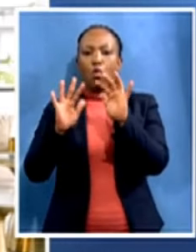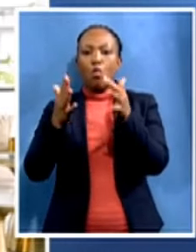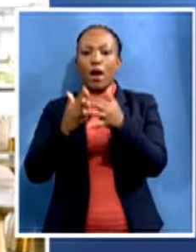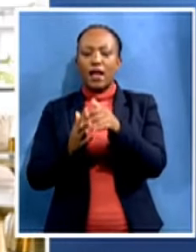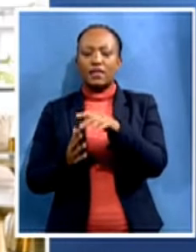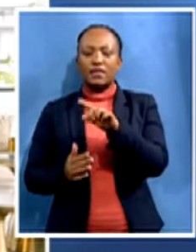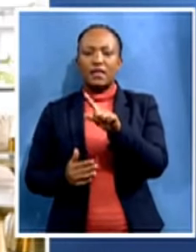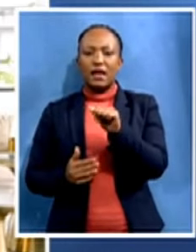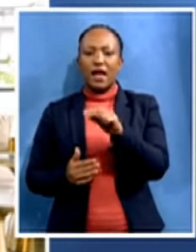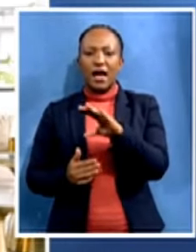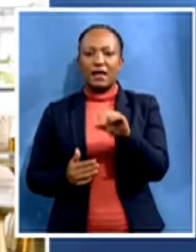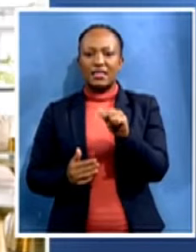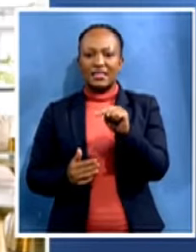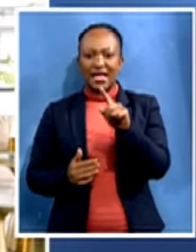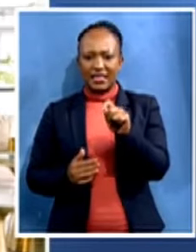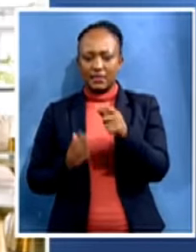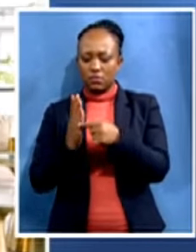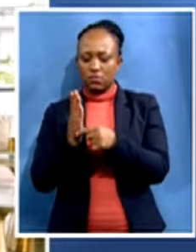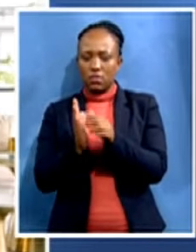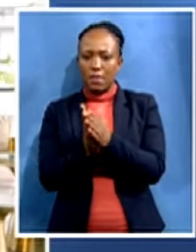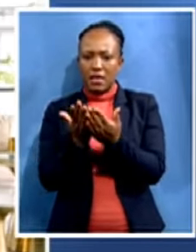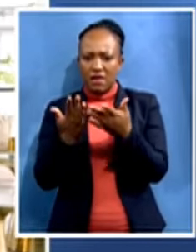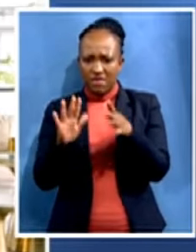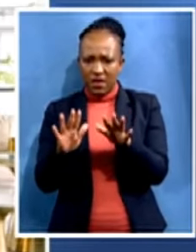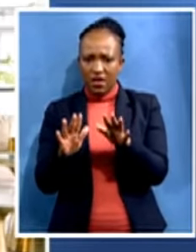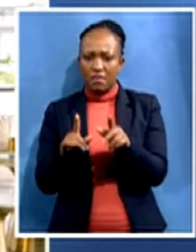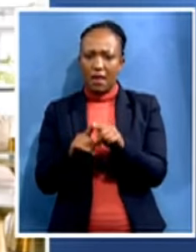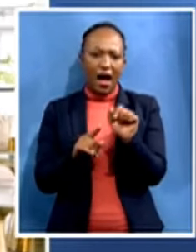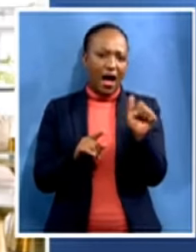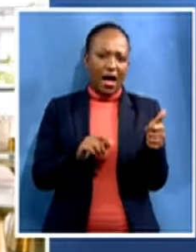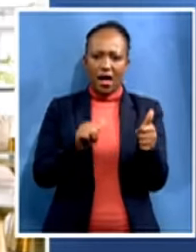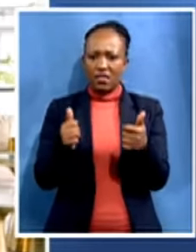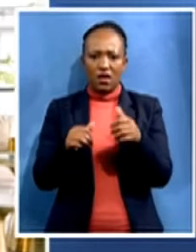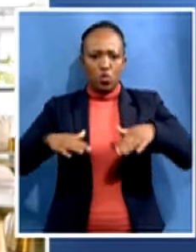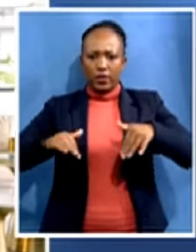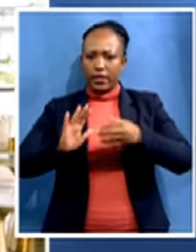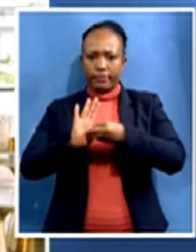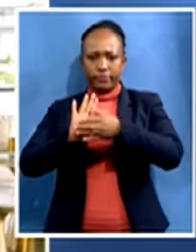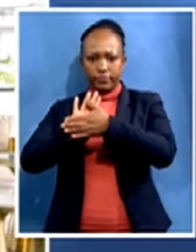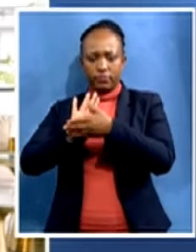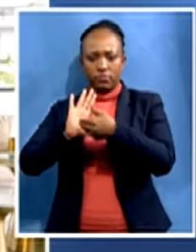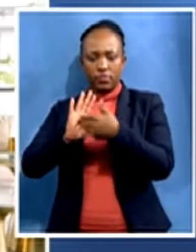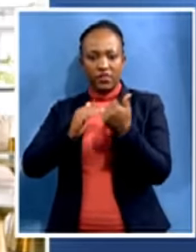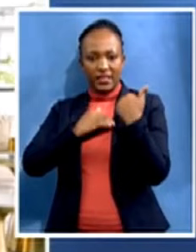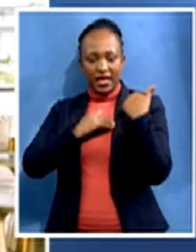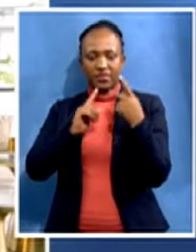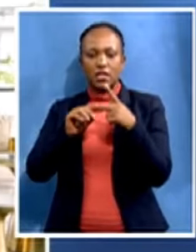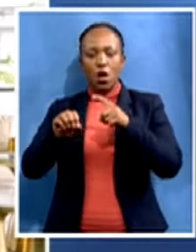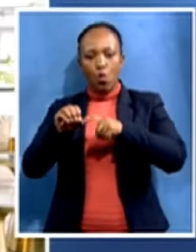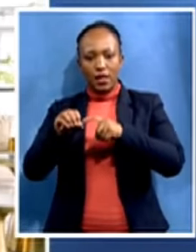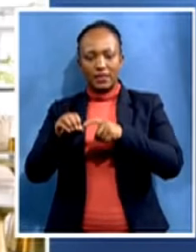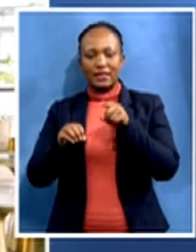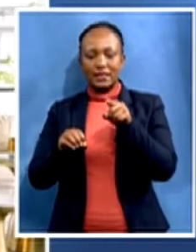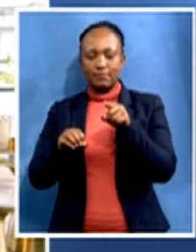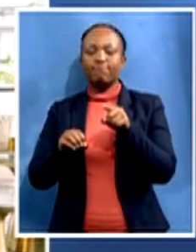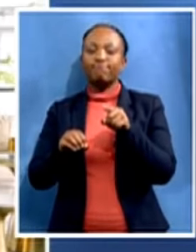that the others had not yet done. So from a safety and the quality point of view, they are quite good. What we do